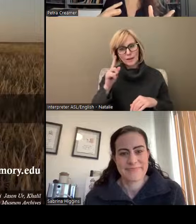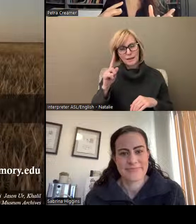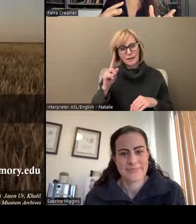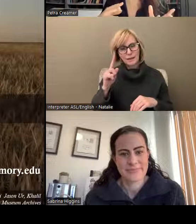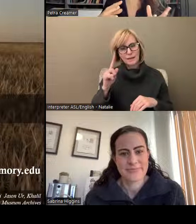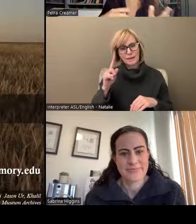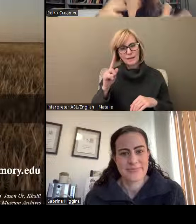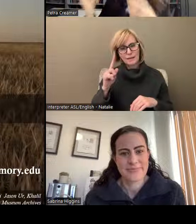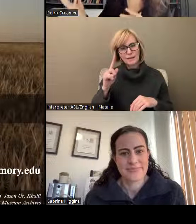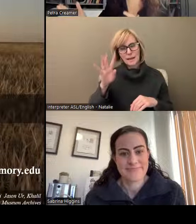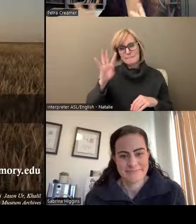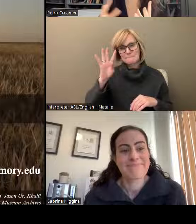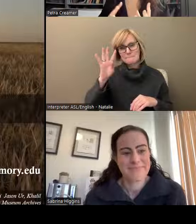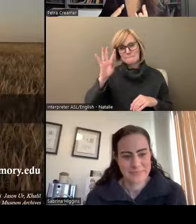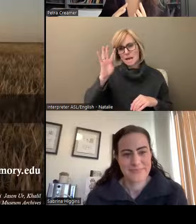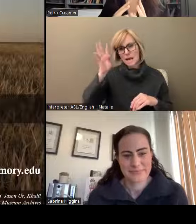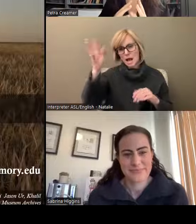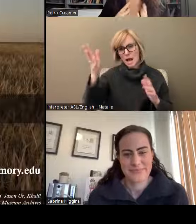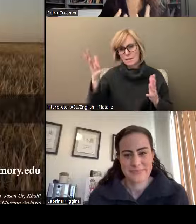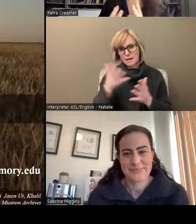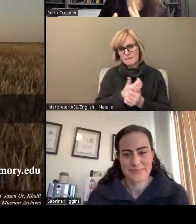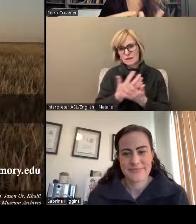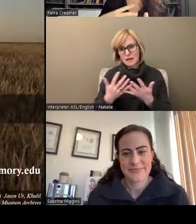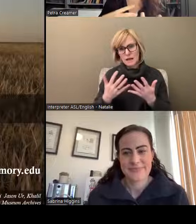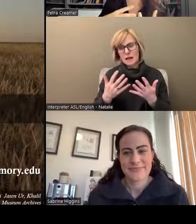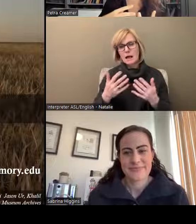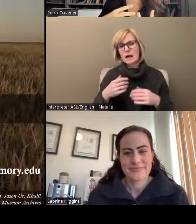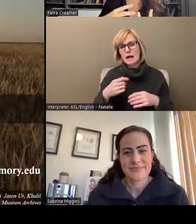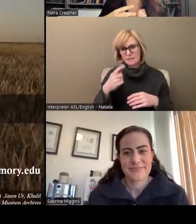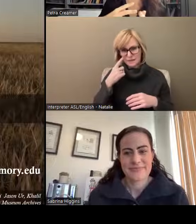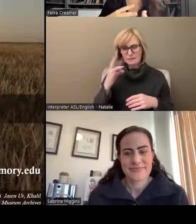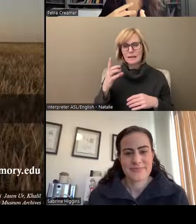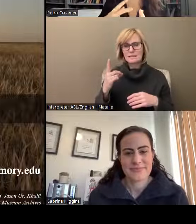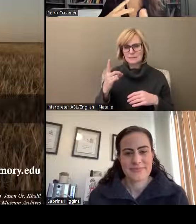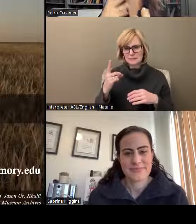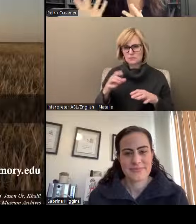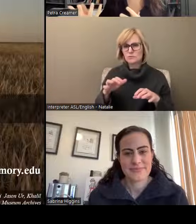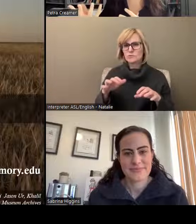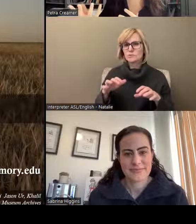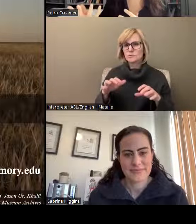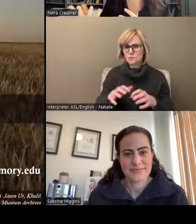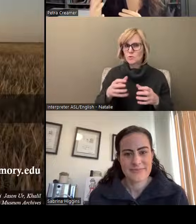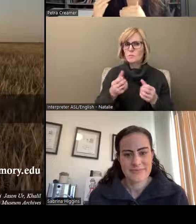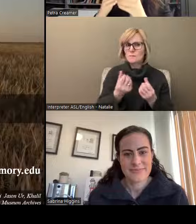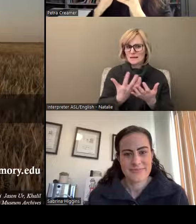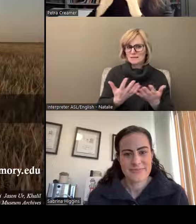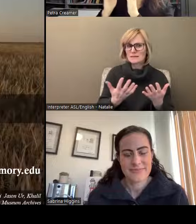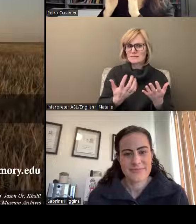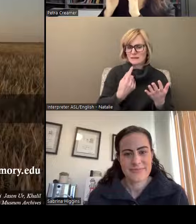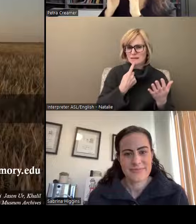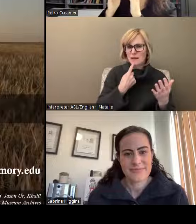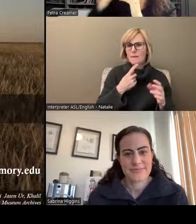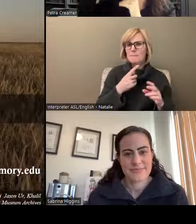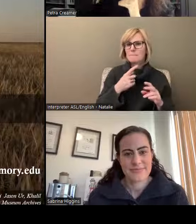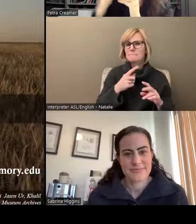out of just whole cloth. I think they did, in fact, practice a lot of what they purported to, just we're talking